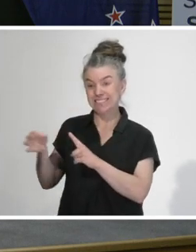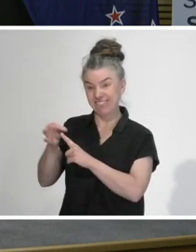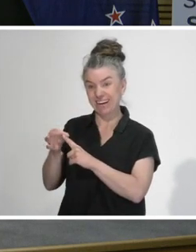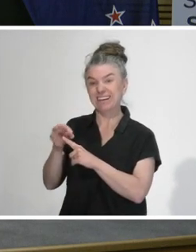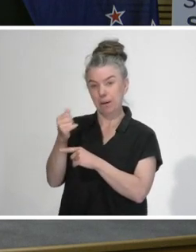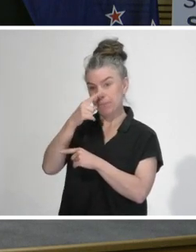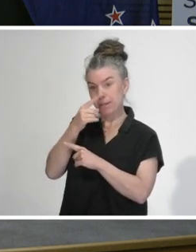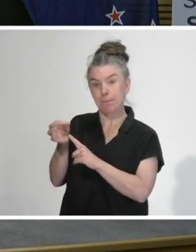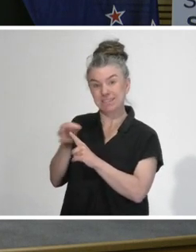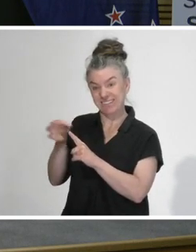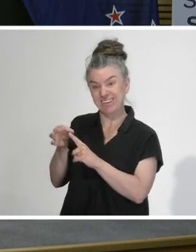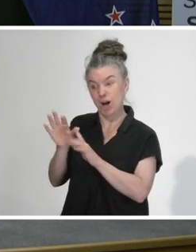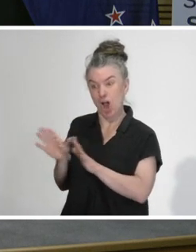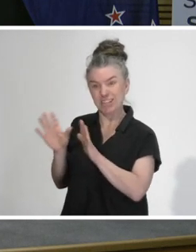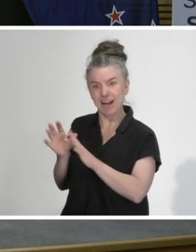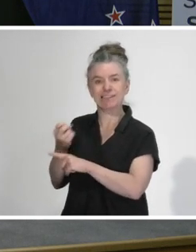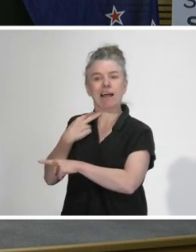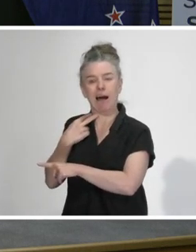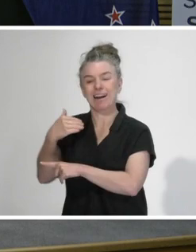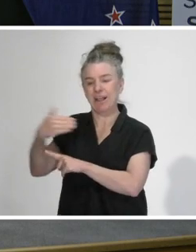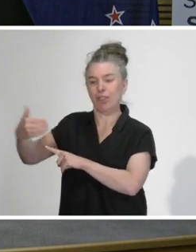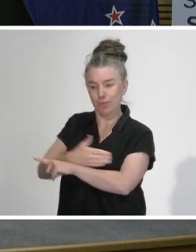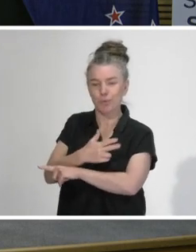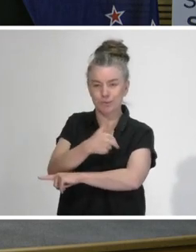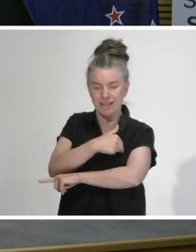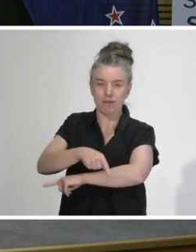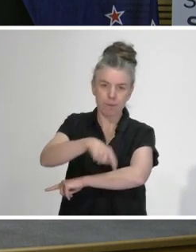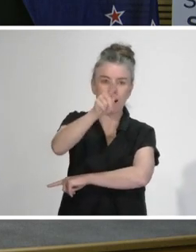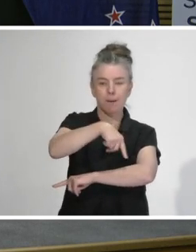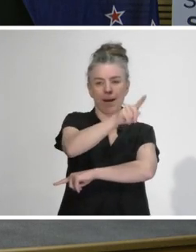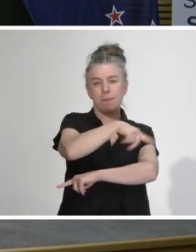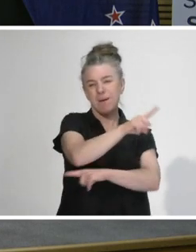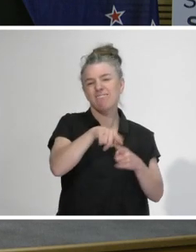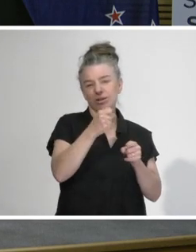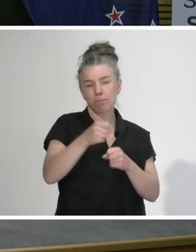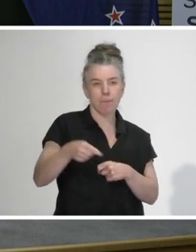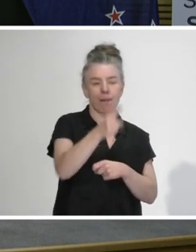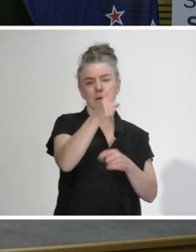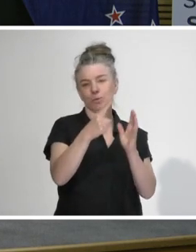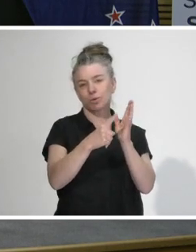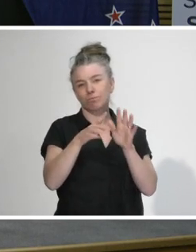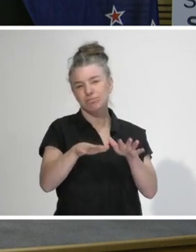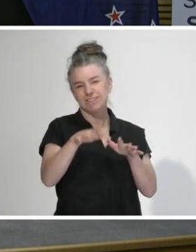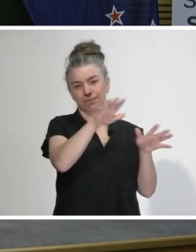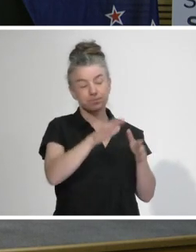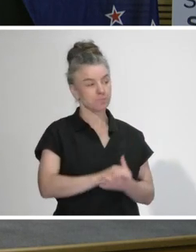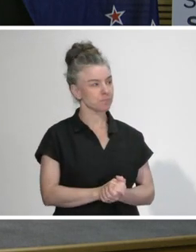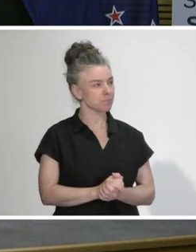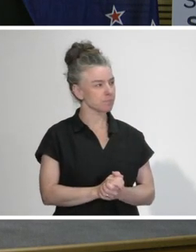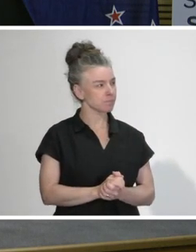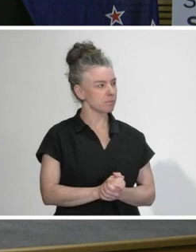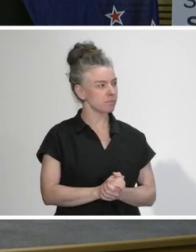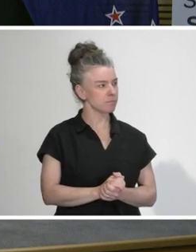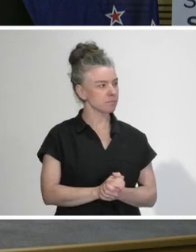which also there are a number there. So where does the government department... I'll come in the front. Is the government looking at wage support for people who are employed